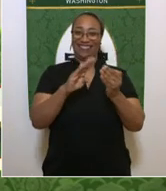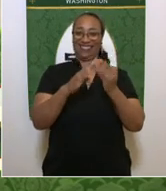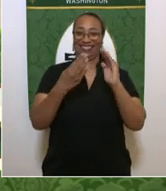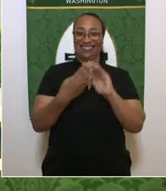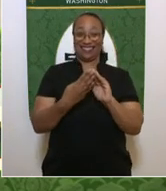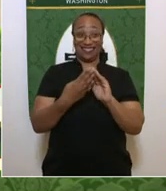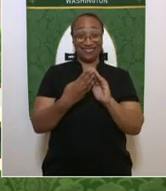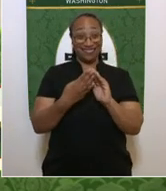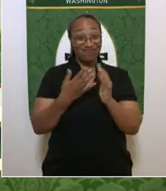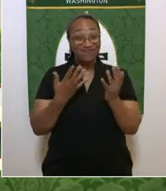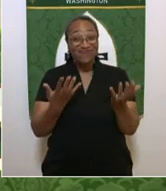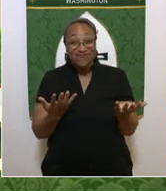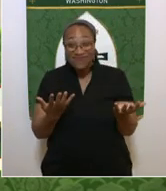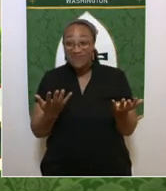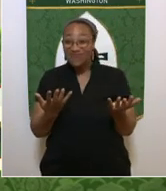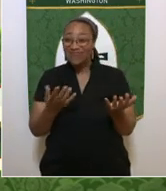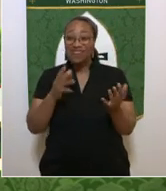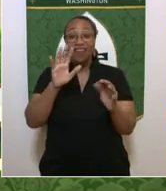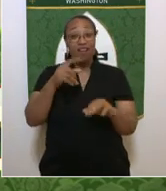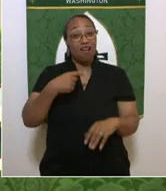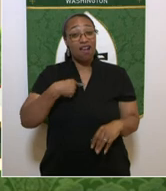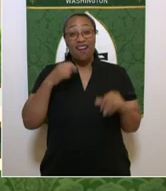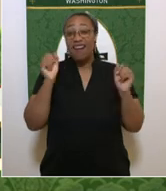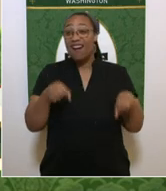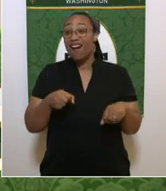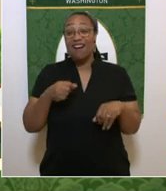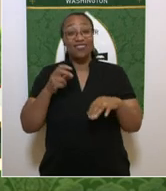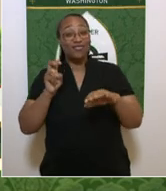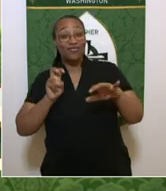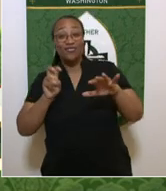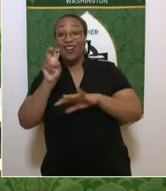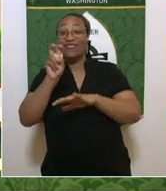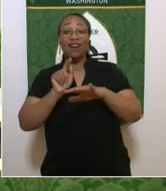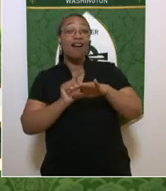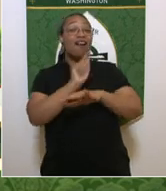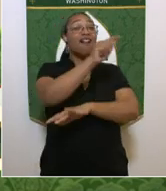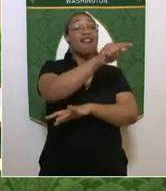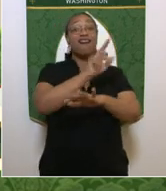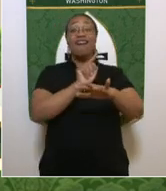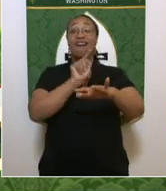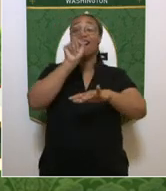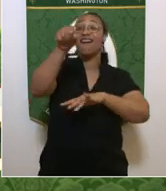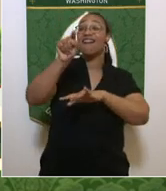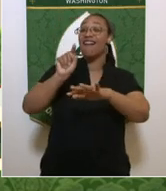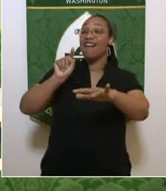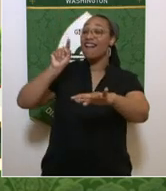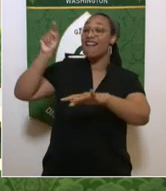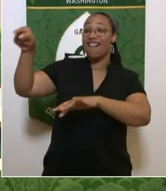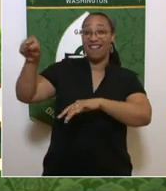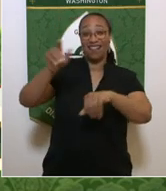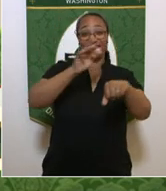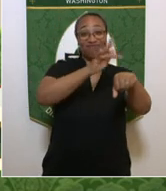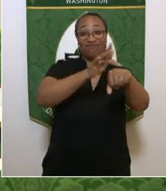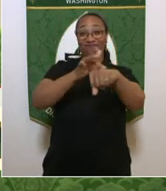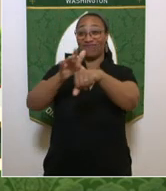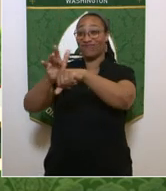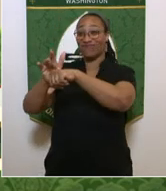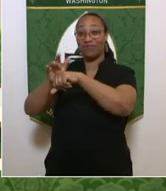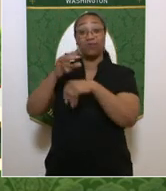places and say, I'm Muriel Bowser, I'm the mayor of the best city in the world. I represent the nation's